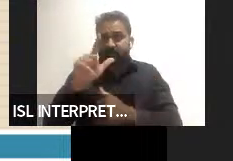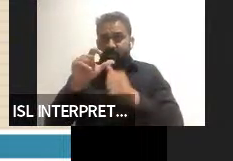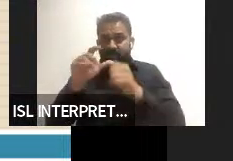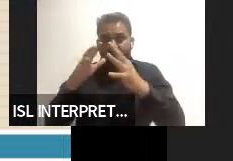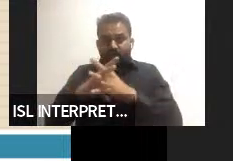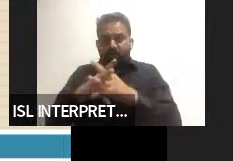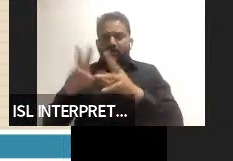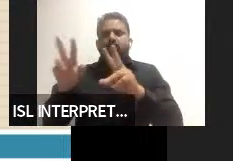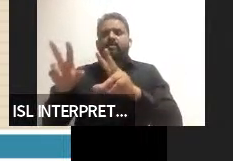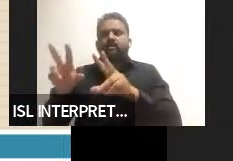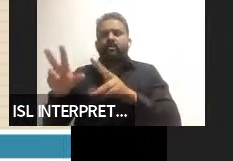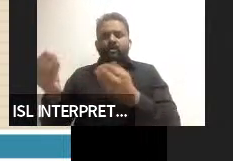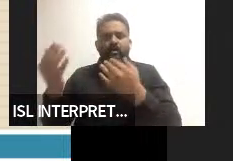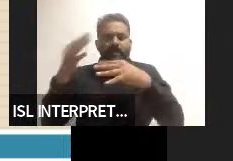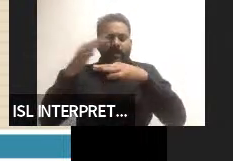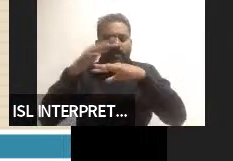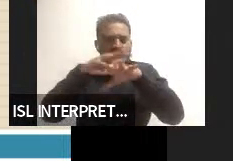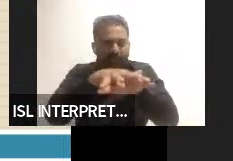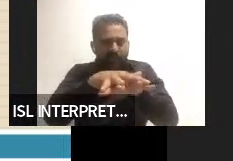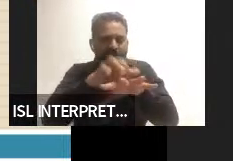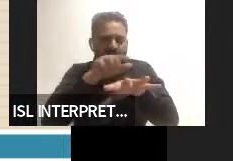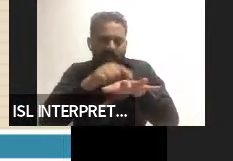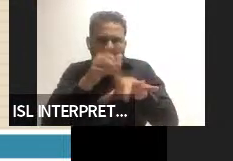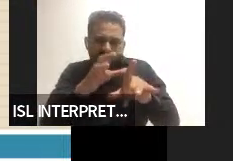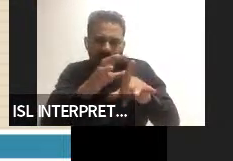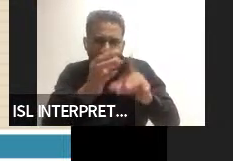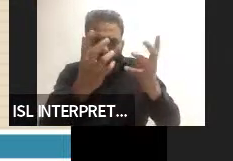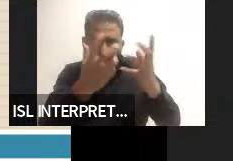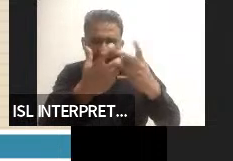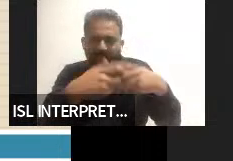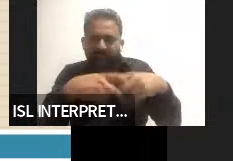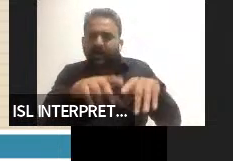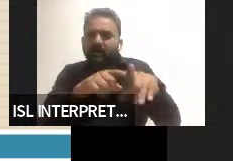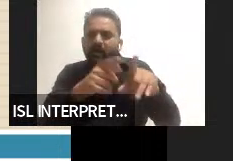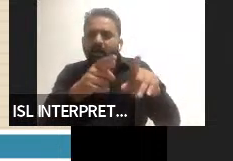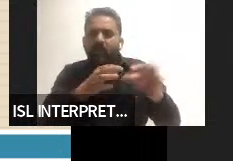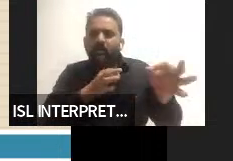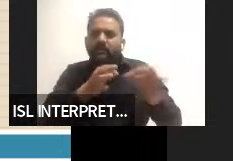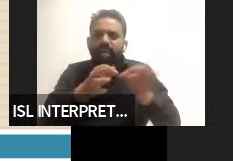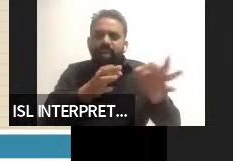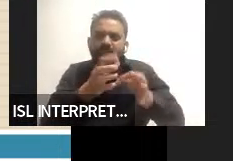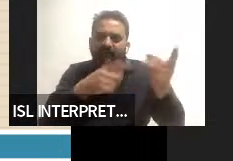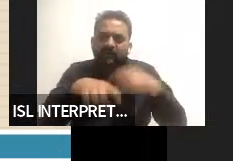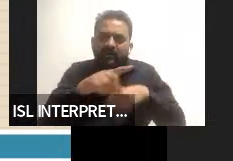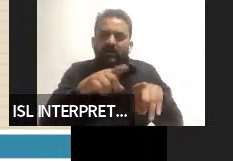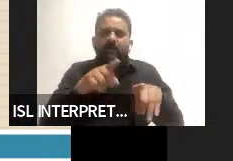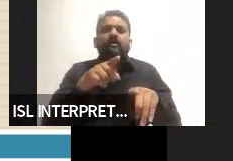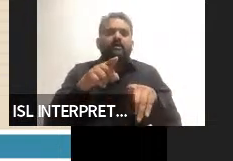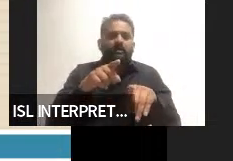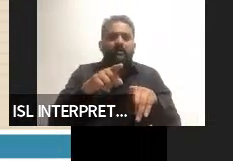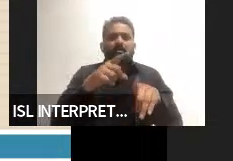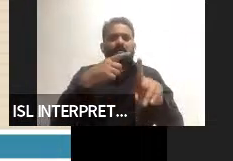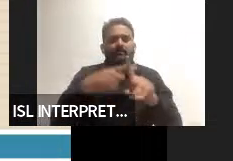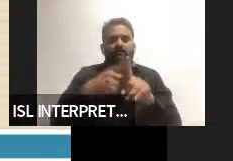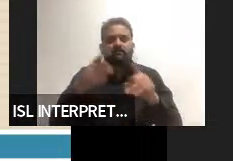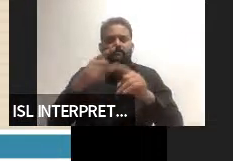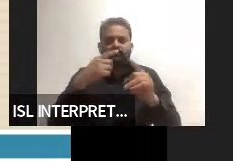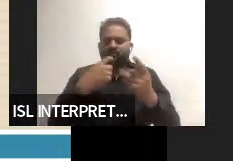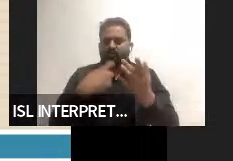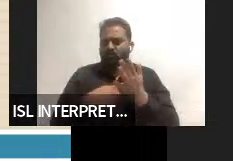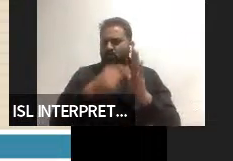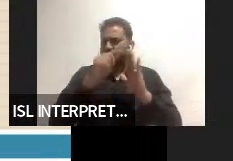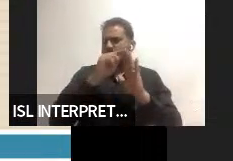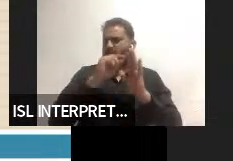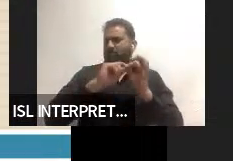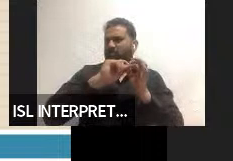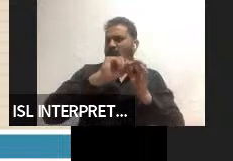you apply the facts on the law to explain your situation. And at the end, you can also use the policy argument to